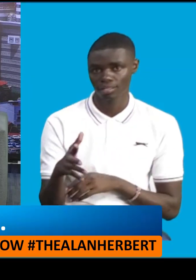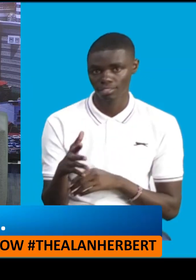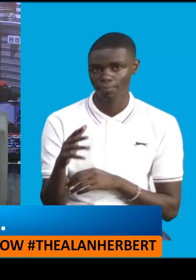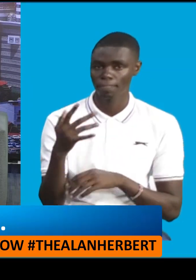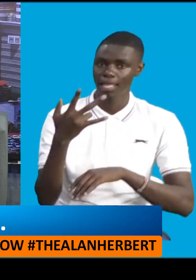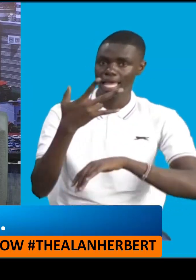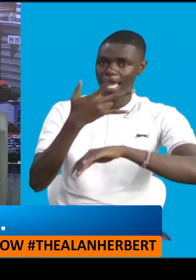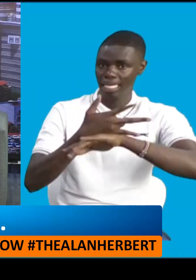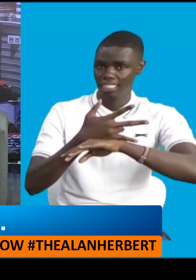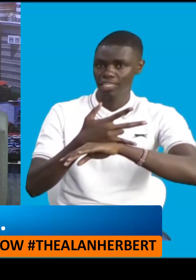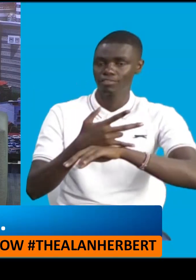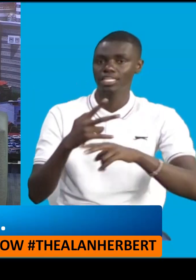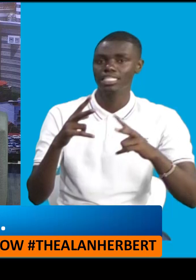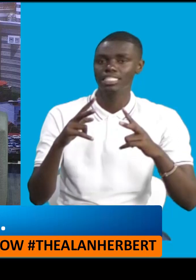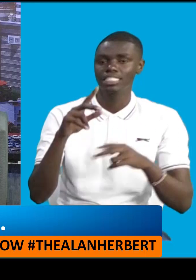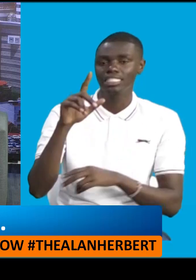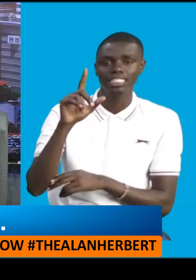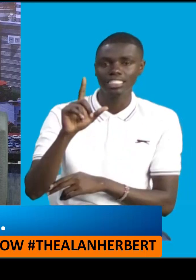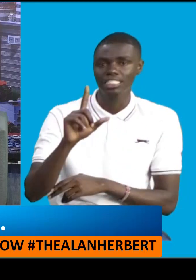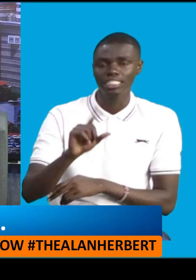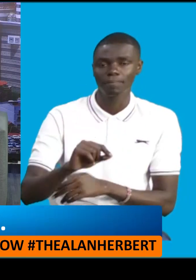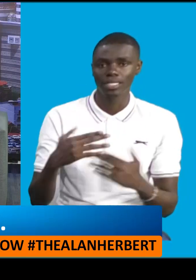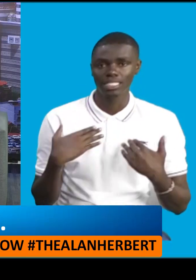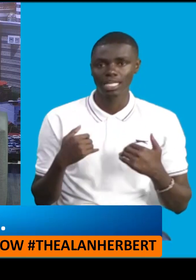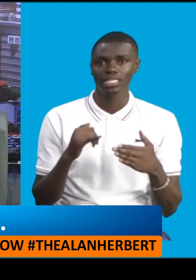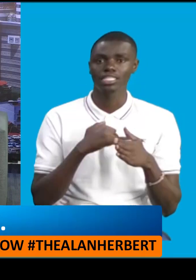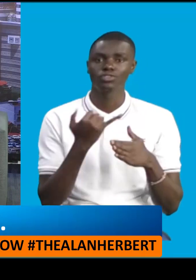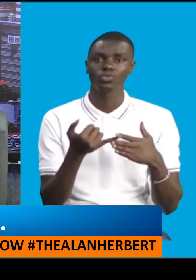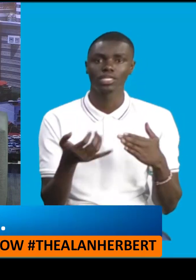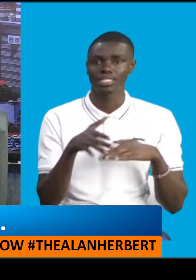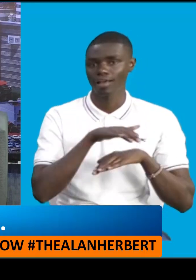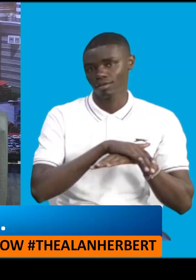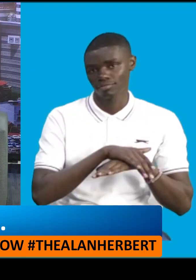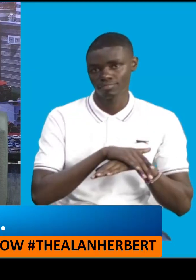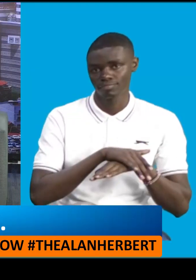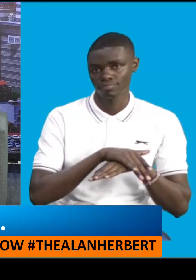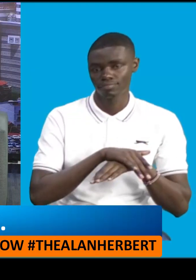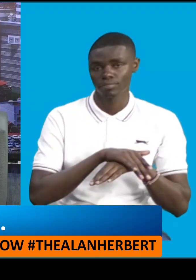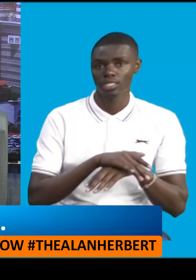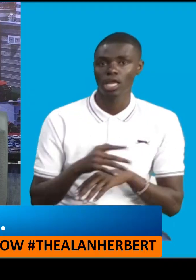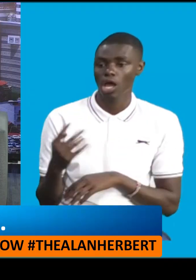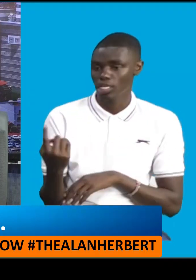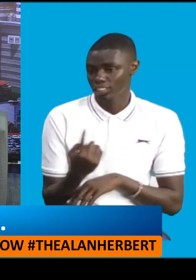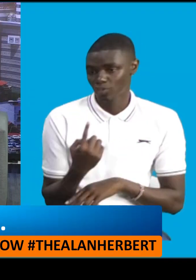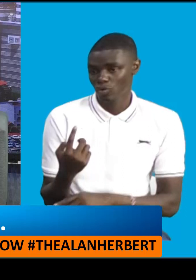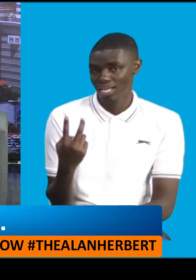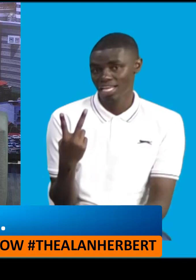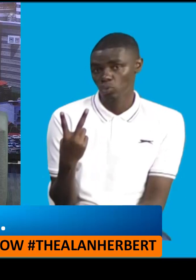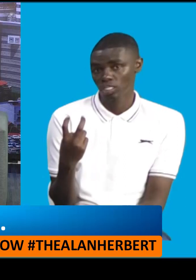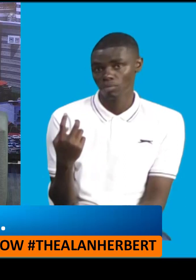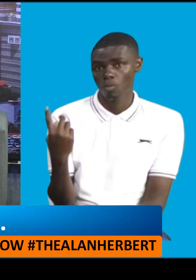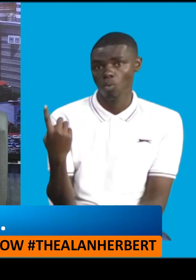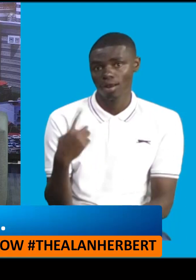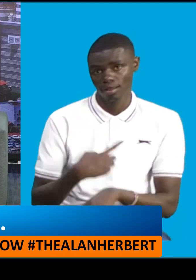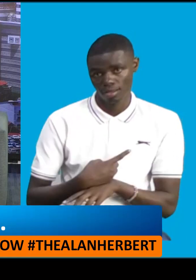Kenyans, NHIF is one of the most affordable health insurance you can have. It's only 20